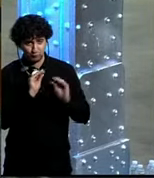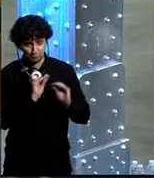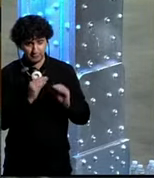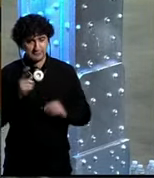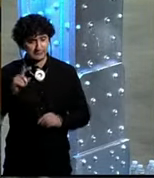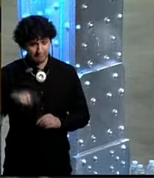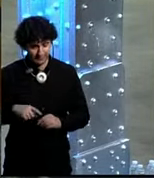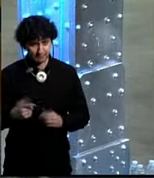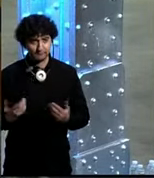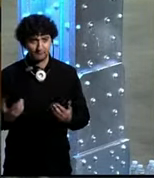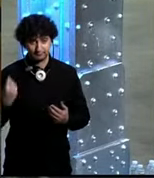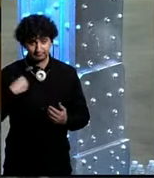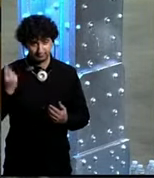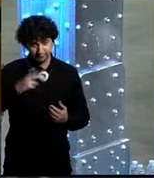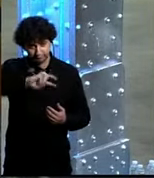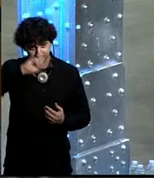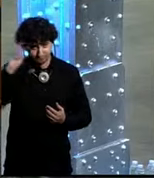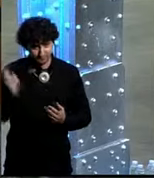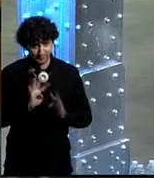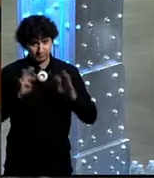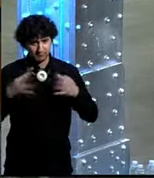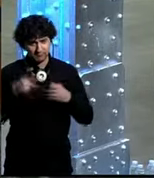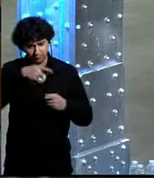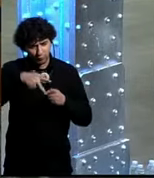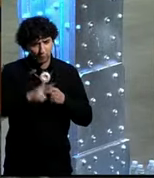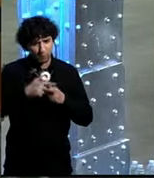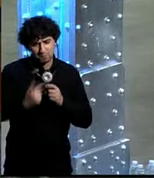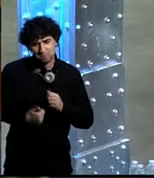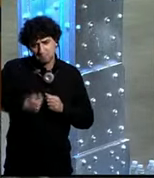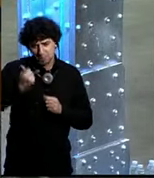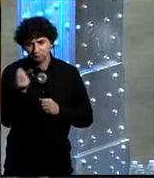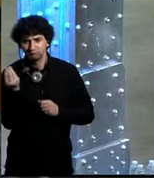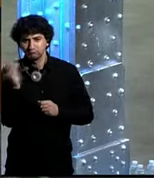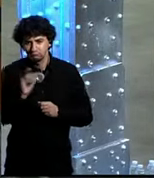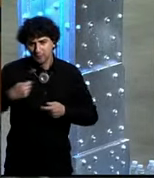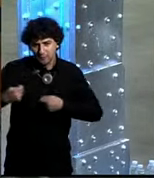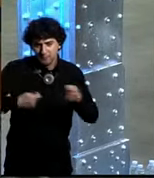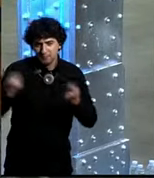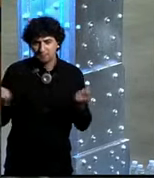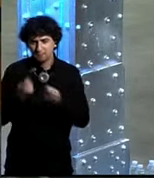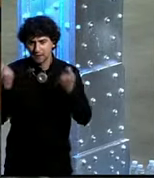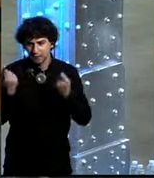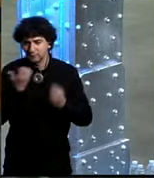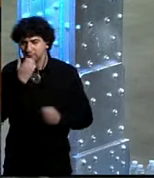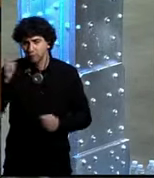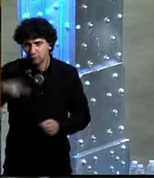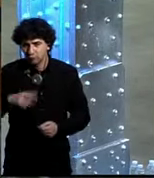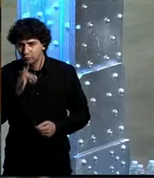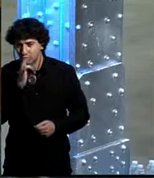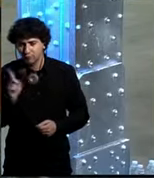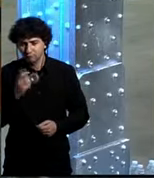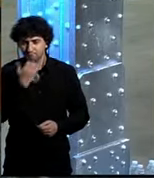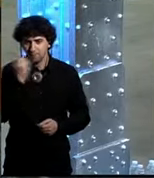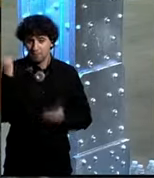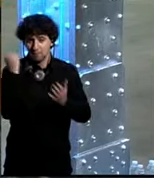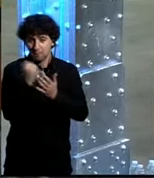showed in his own presentation, I mean, transmedia is going to become a tool, a marketing tool. If it's not yet a marketing tool, it's something